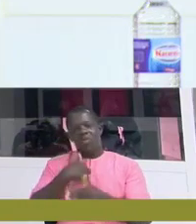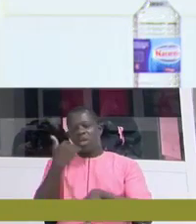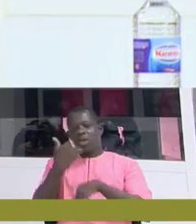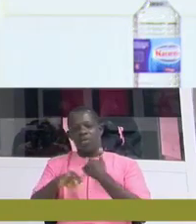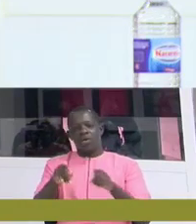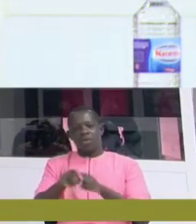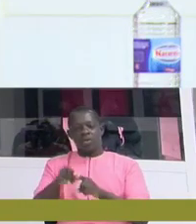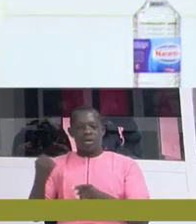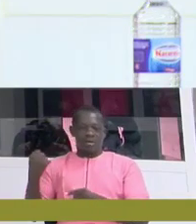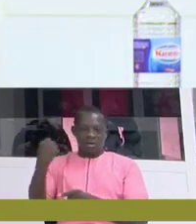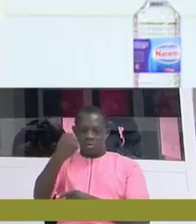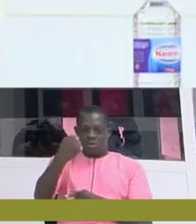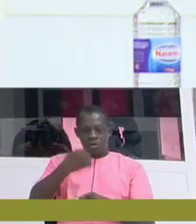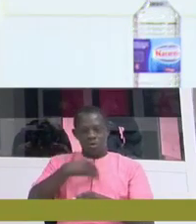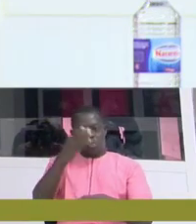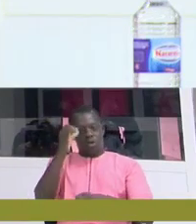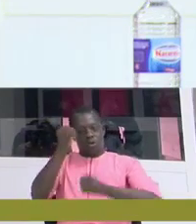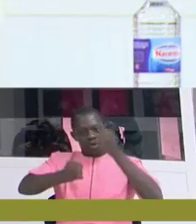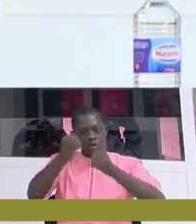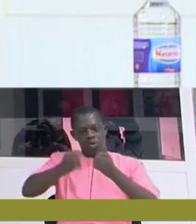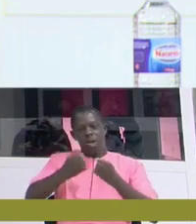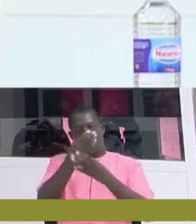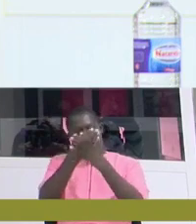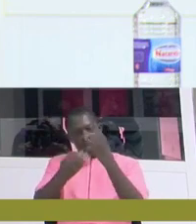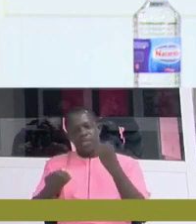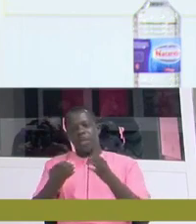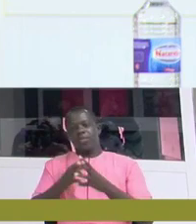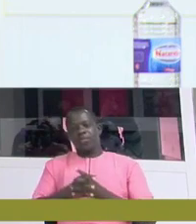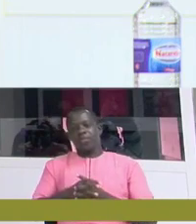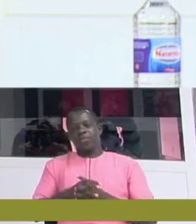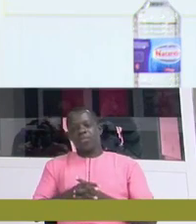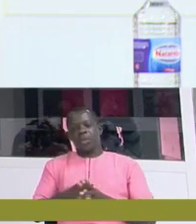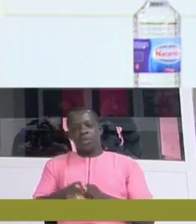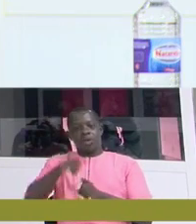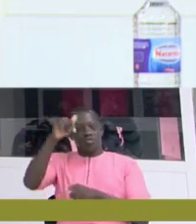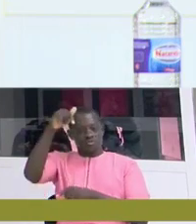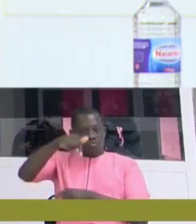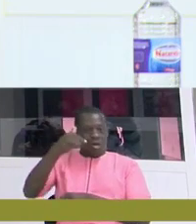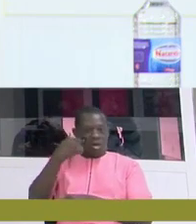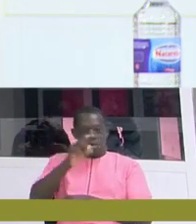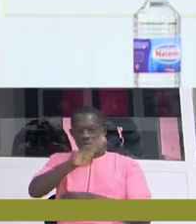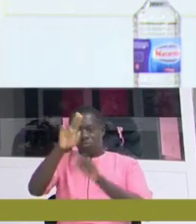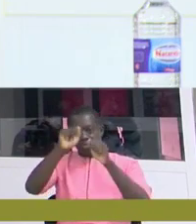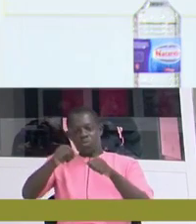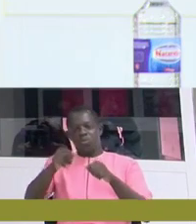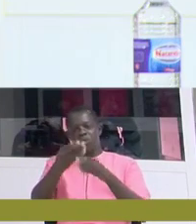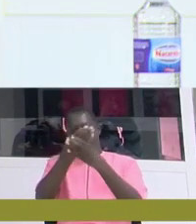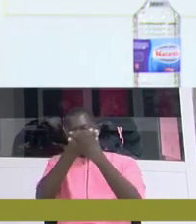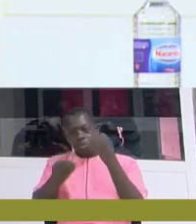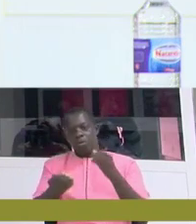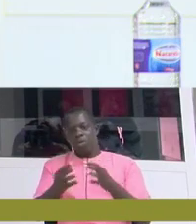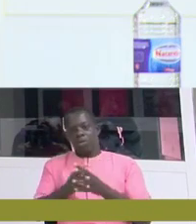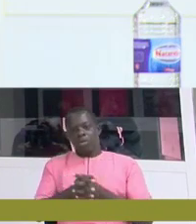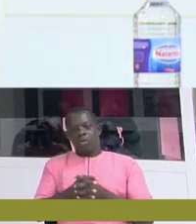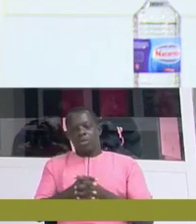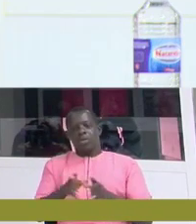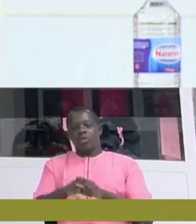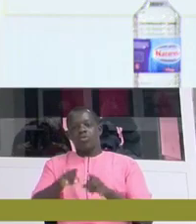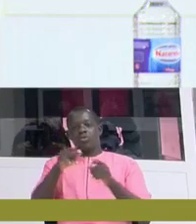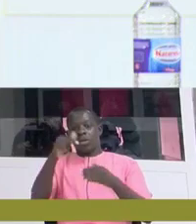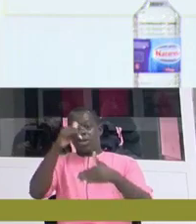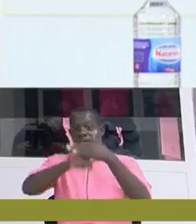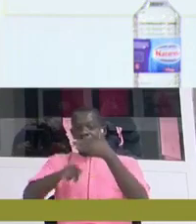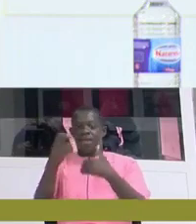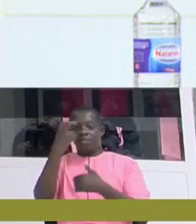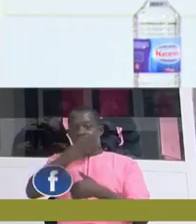are hitting me, attempting to escape. But here you will not escape. You are inside